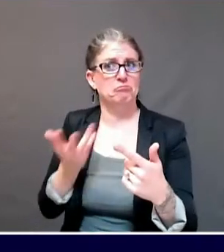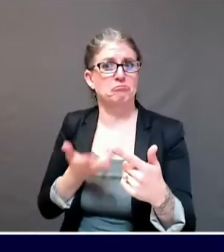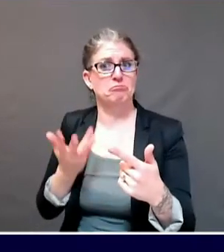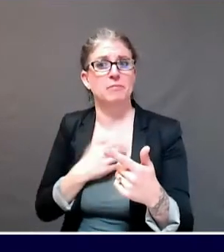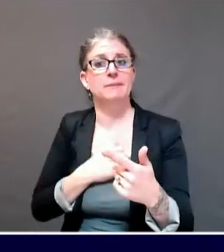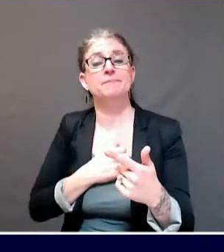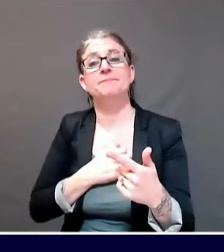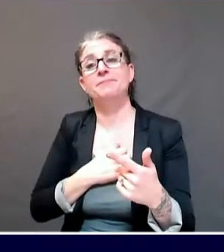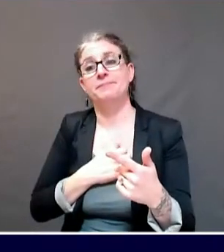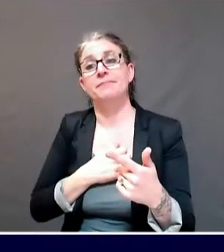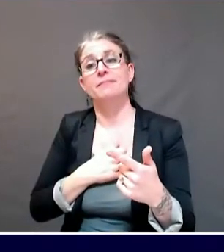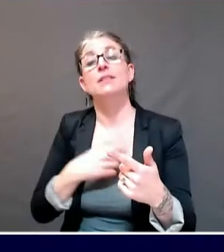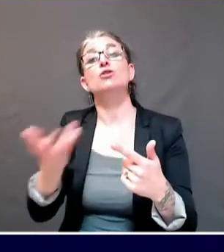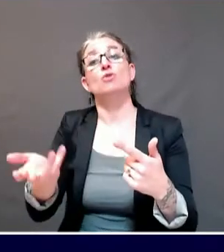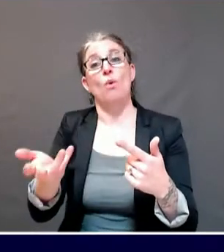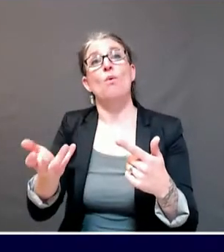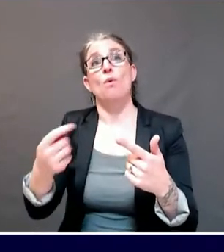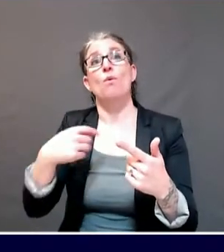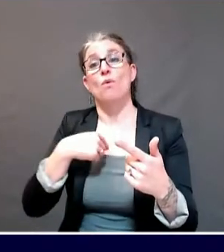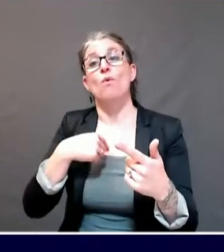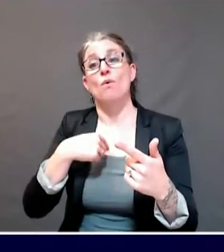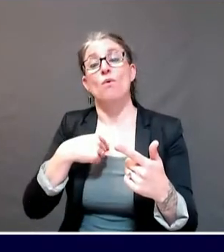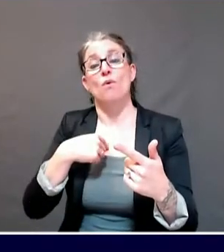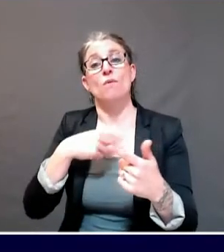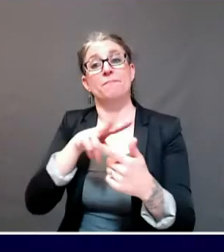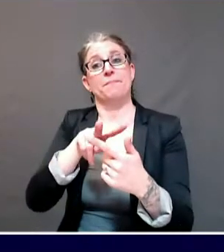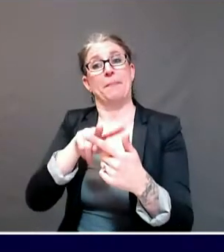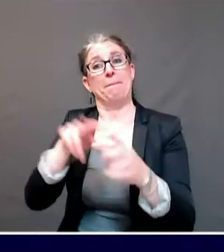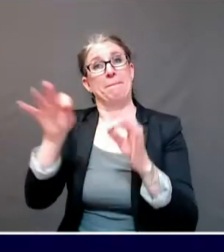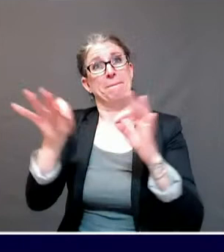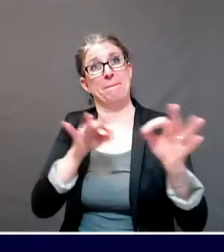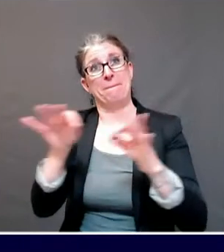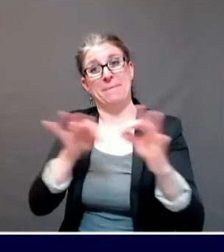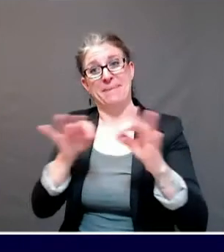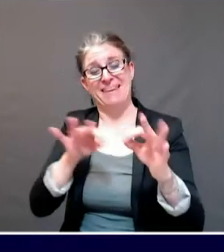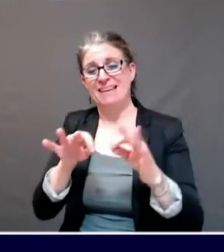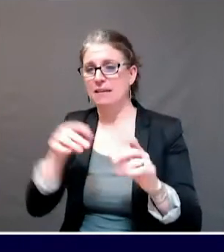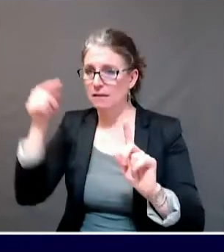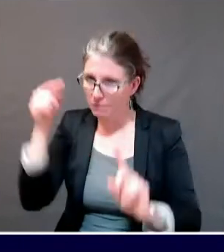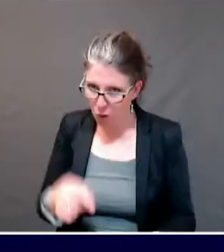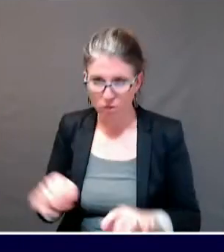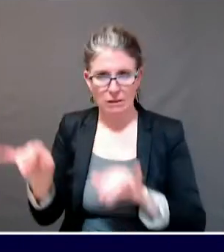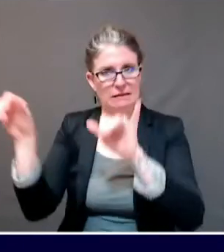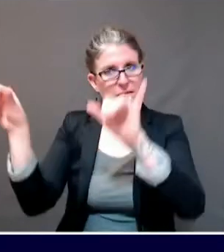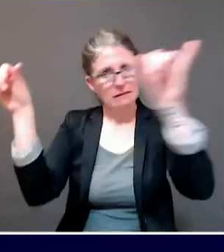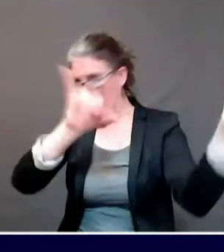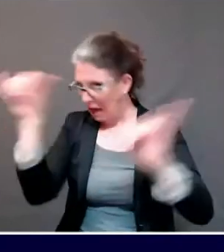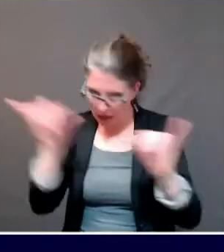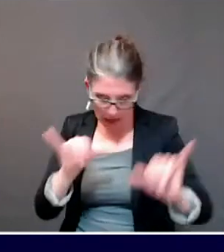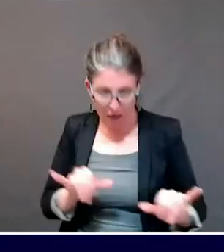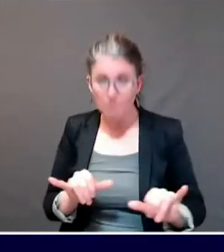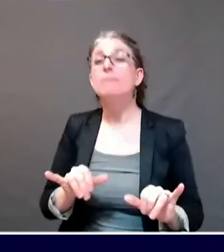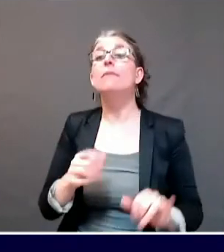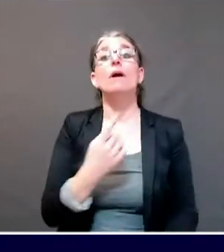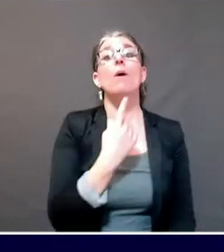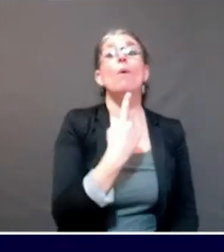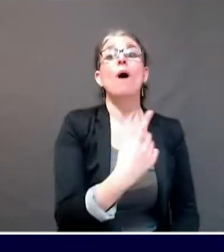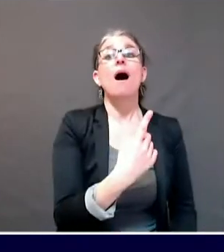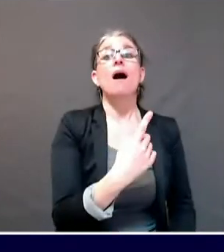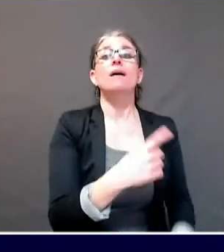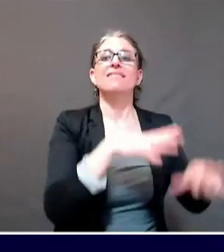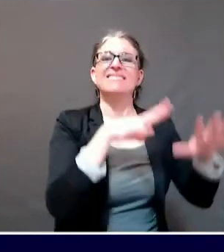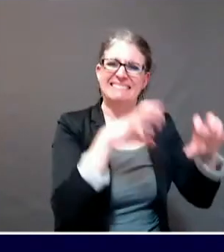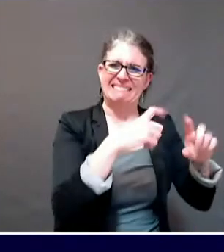ultra cold freezers and such things. But in terms of how they work and how well they work on different